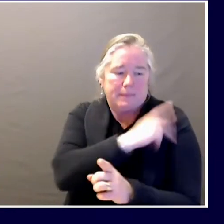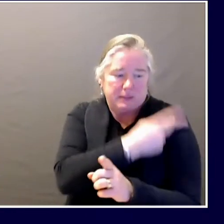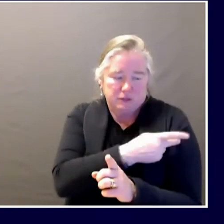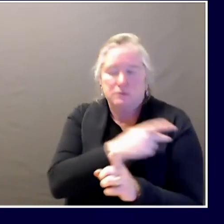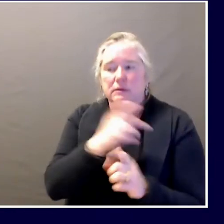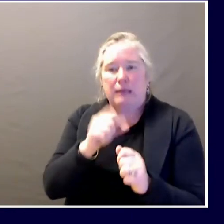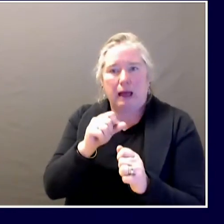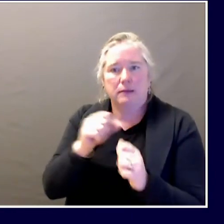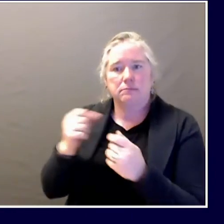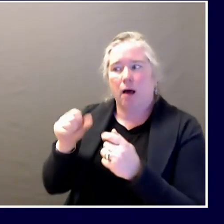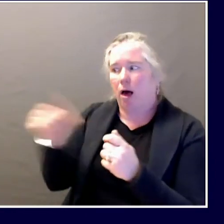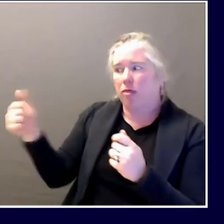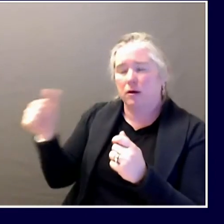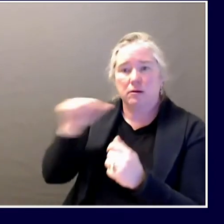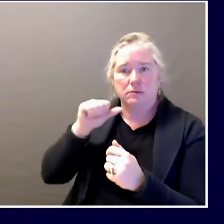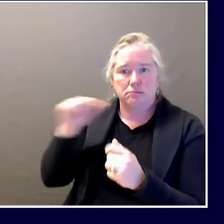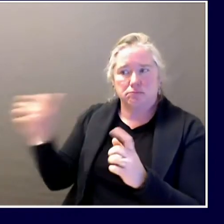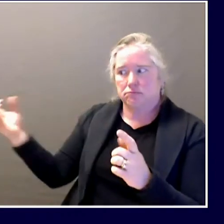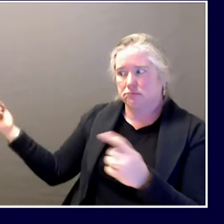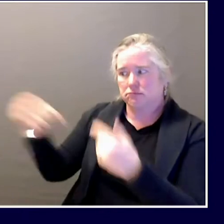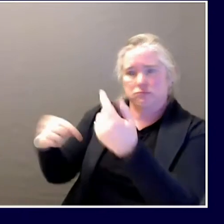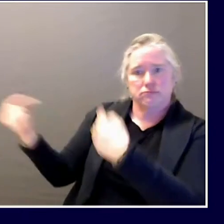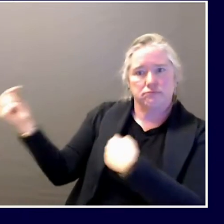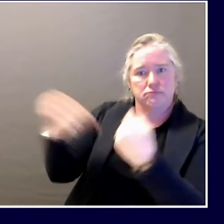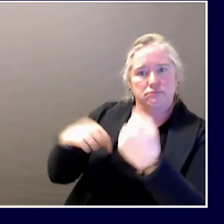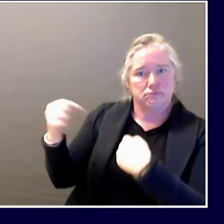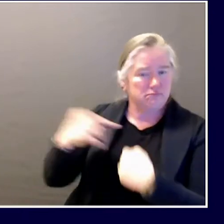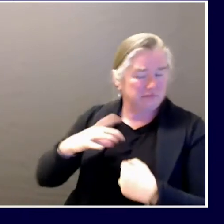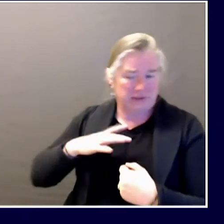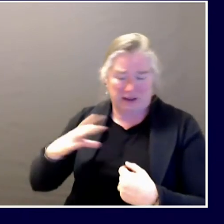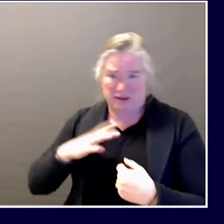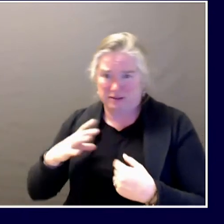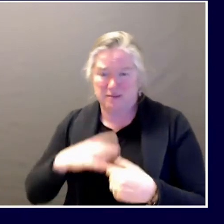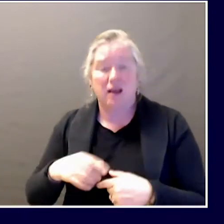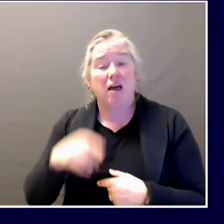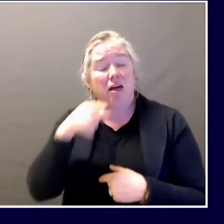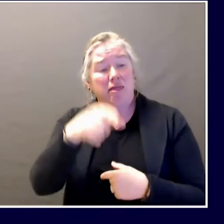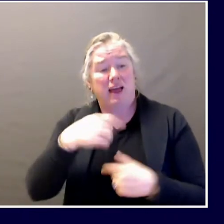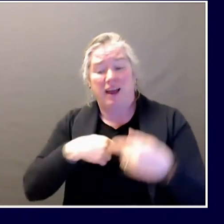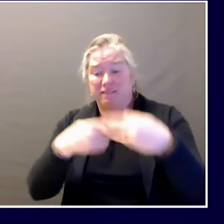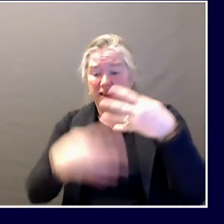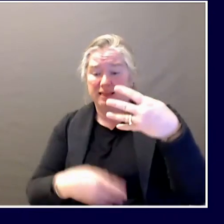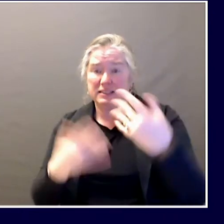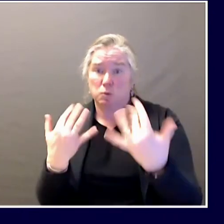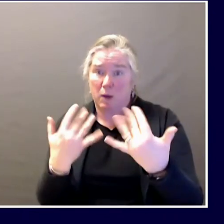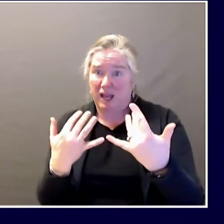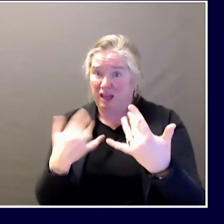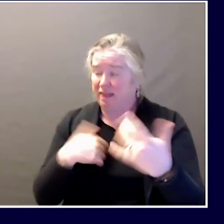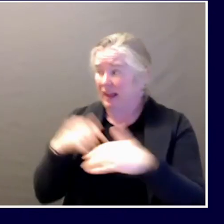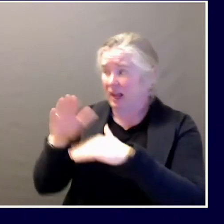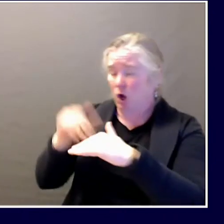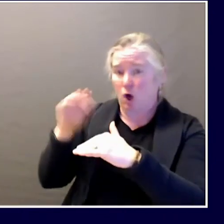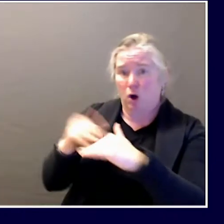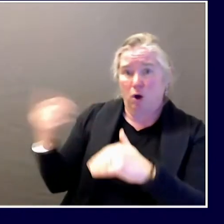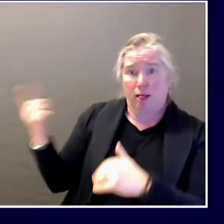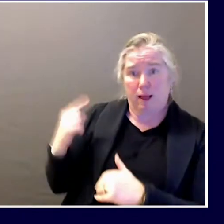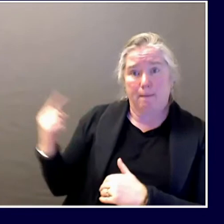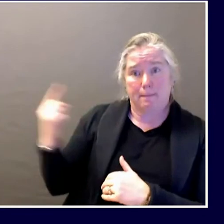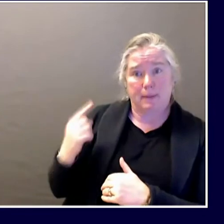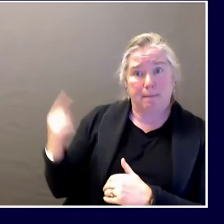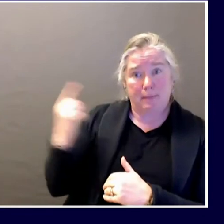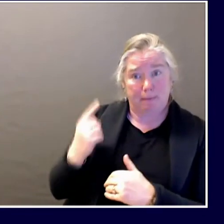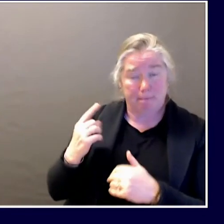we're hoping to be able to have them call in as many people on the wait list. The challenge that I am mindful of is